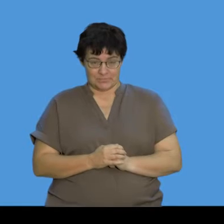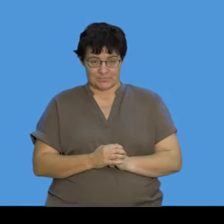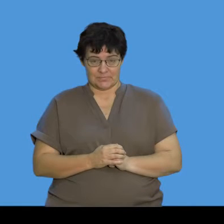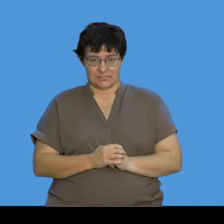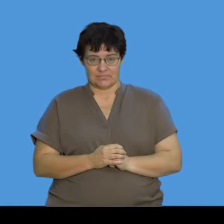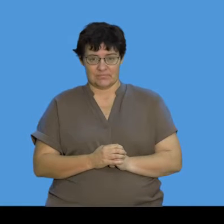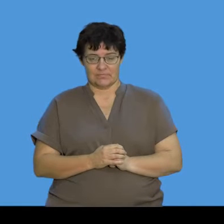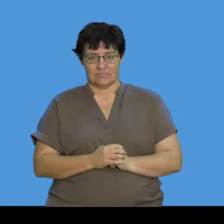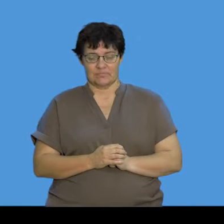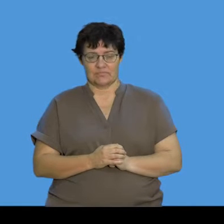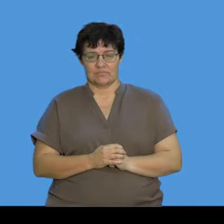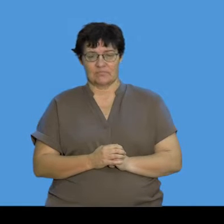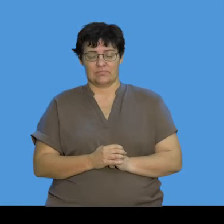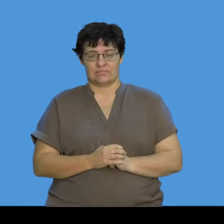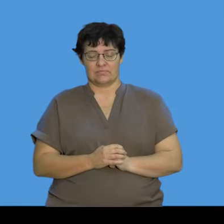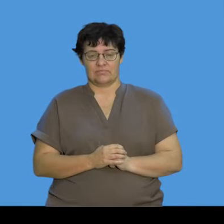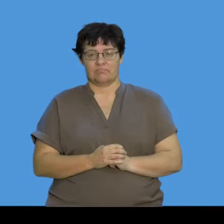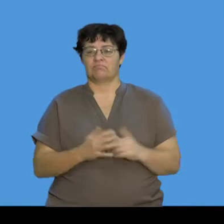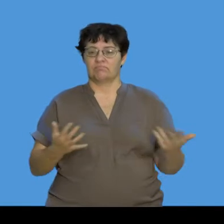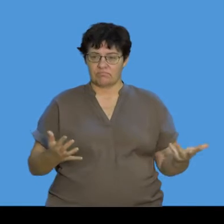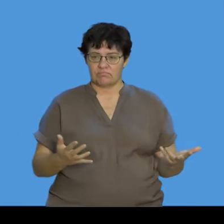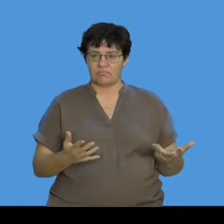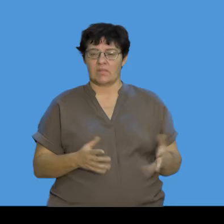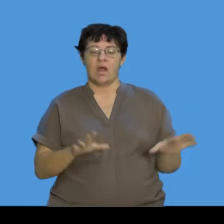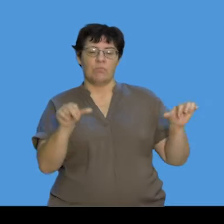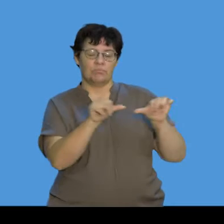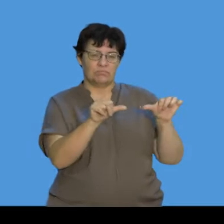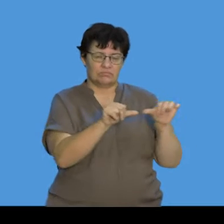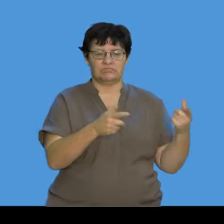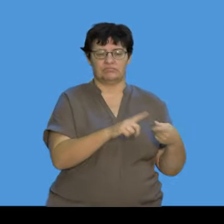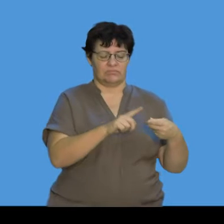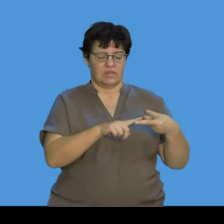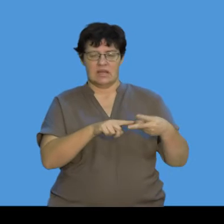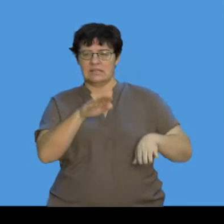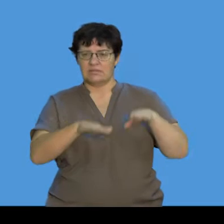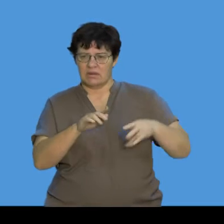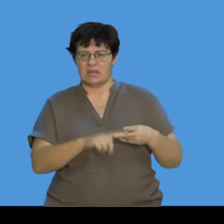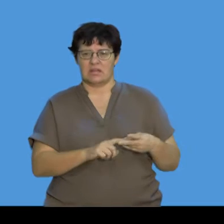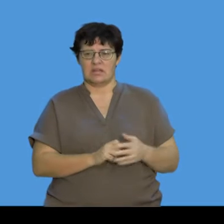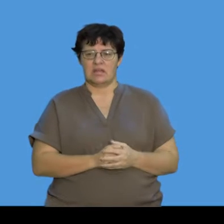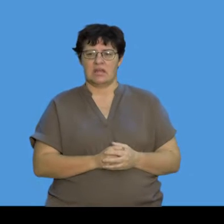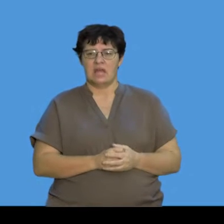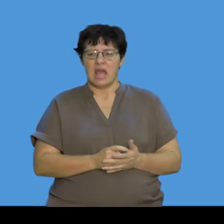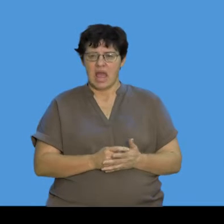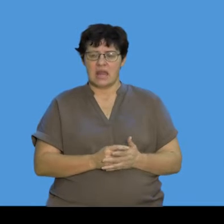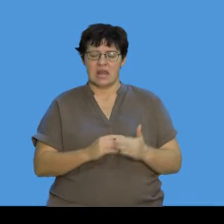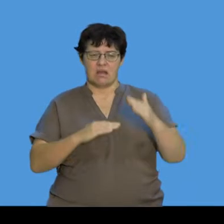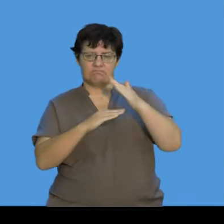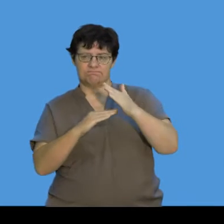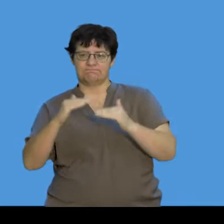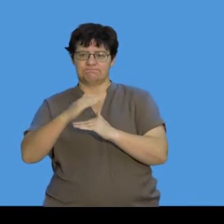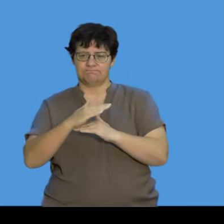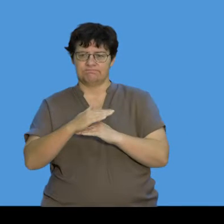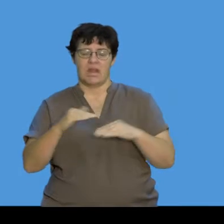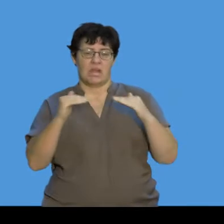So, I'm going to look at some proportionality, similarity, and equiangular. So, when